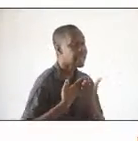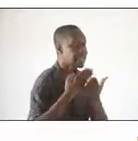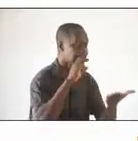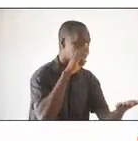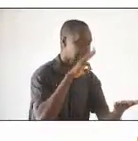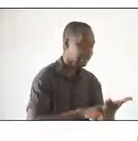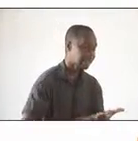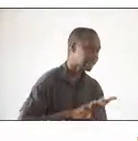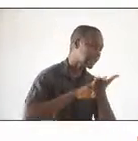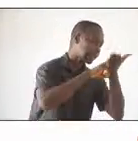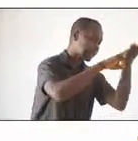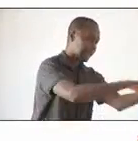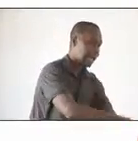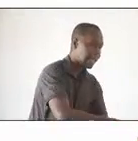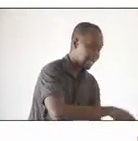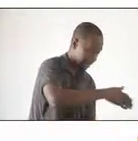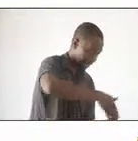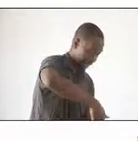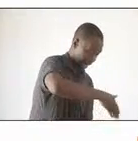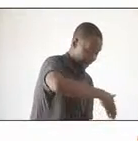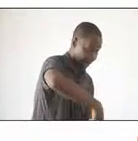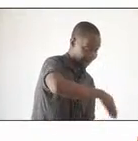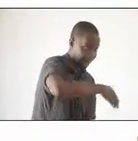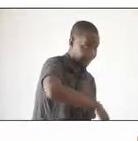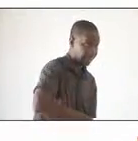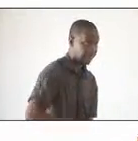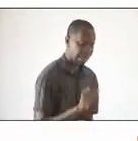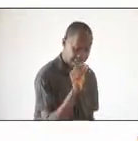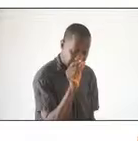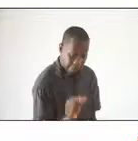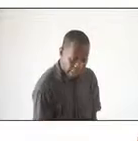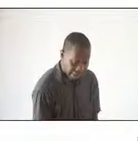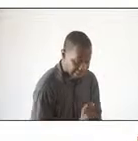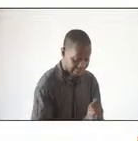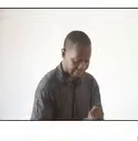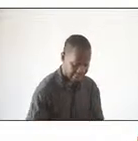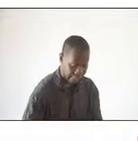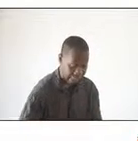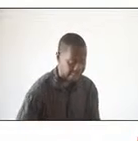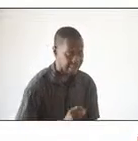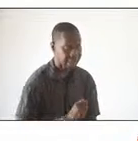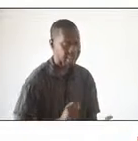address. This is the address of the person that is writing the letter.